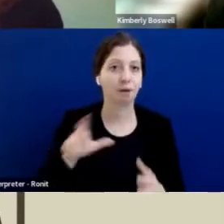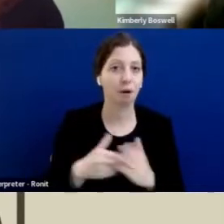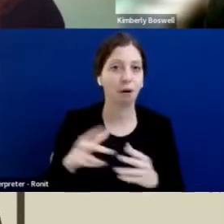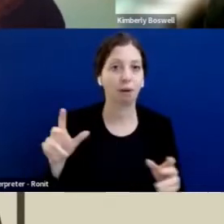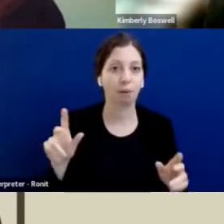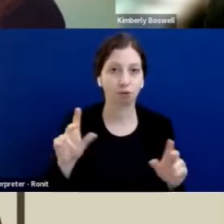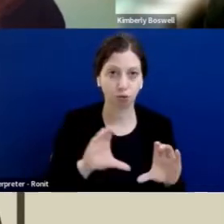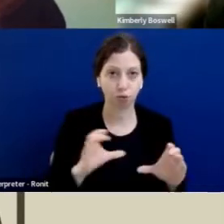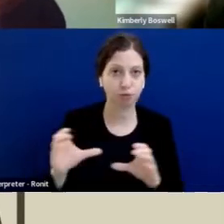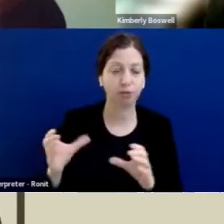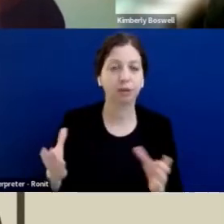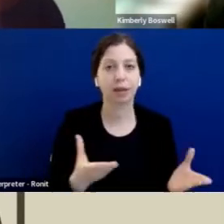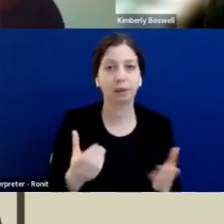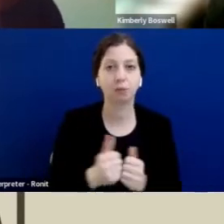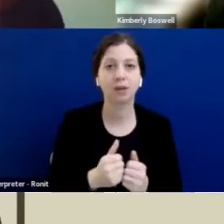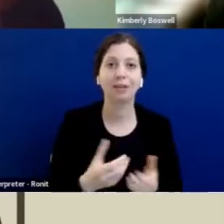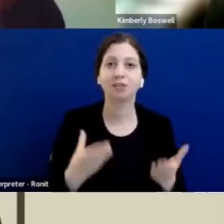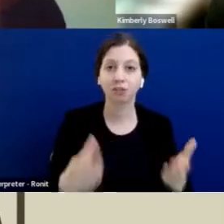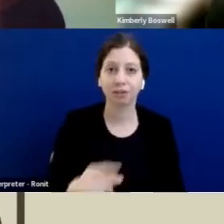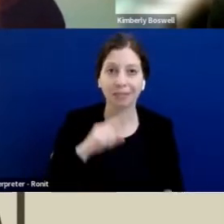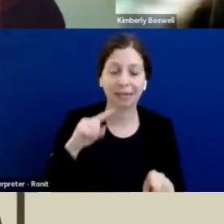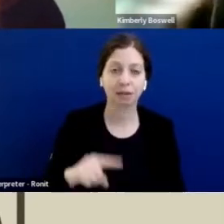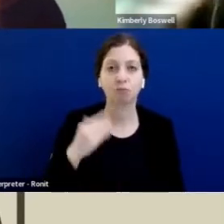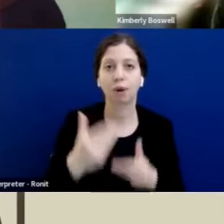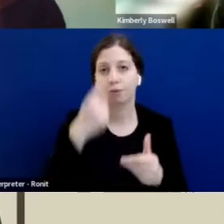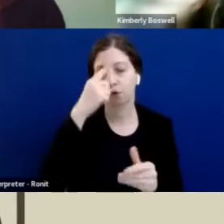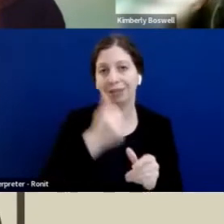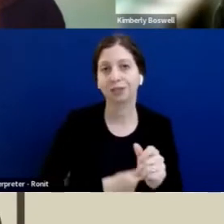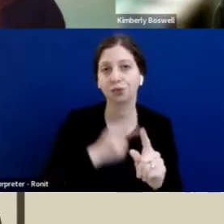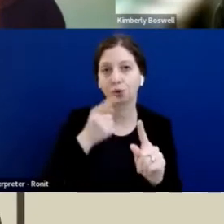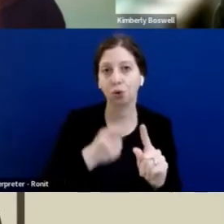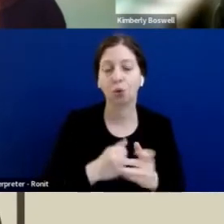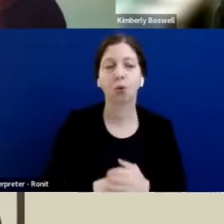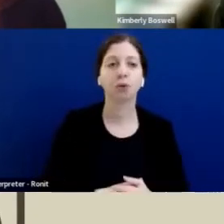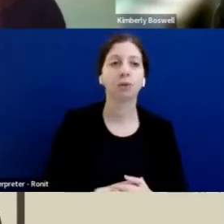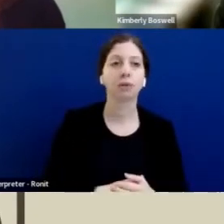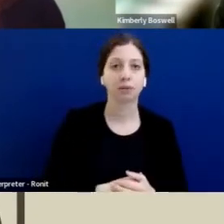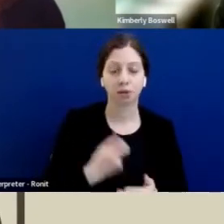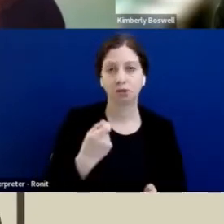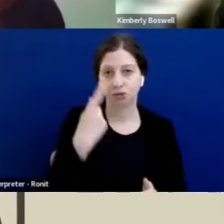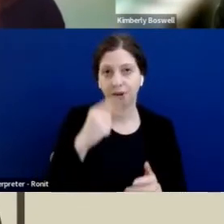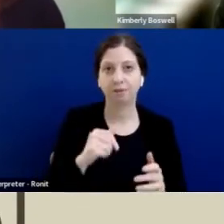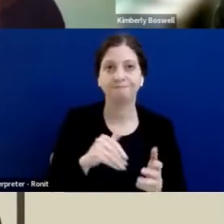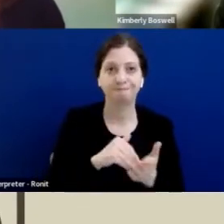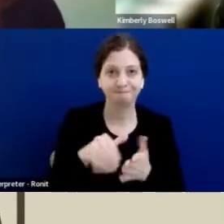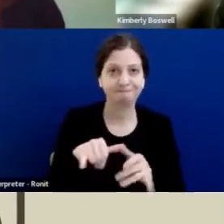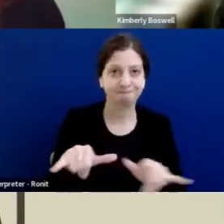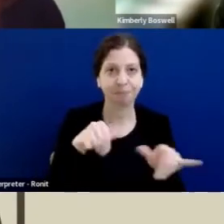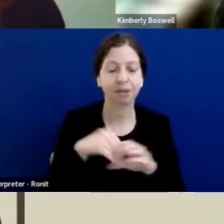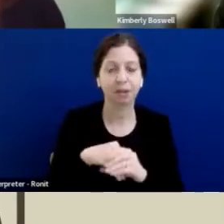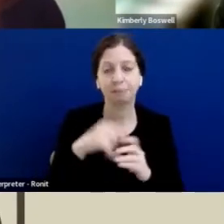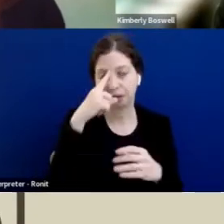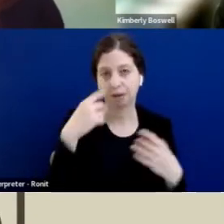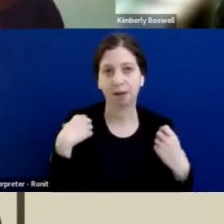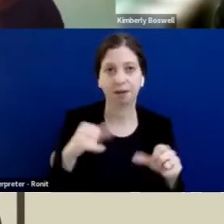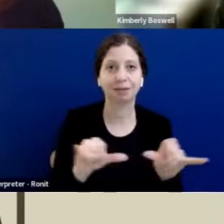answers, with suggestions, and progress toward each goal. Understanding the prevalence inside the mental health system, understanding